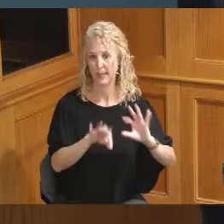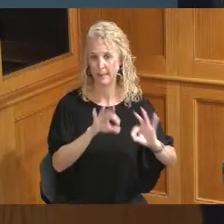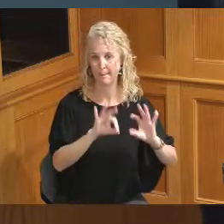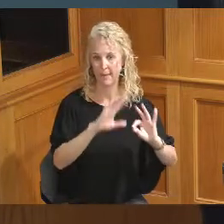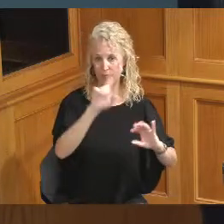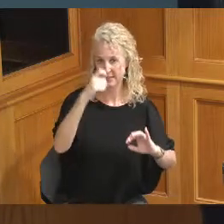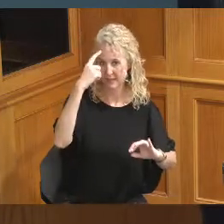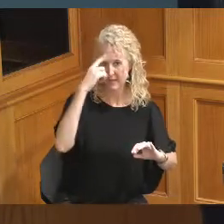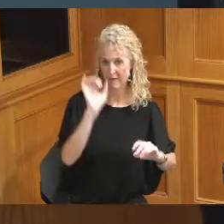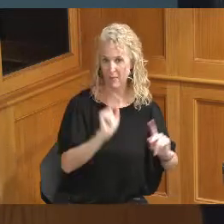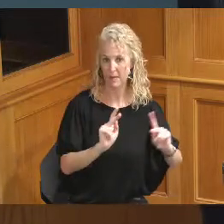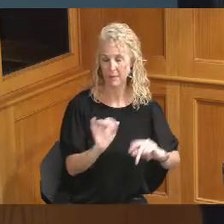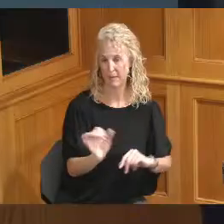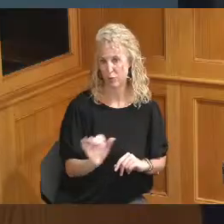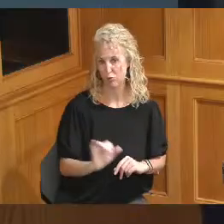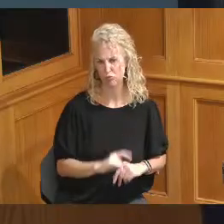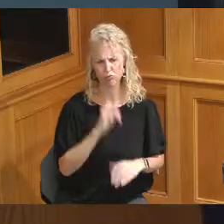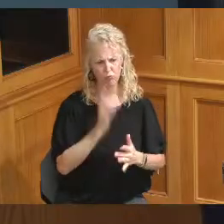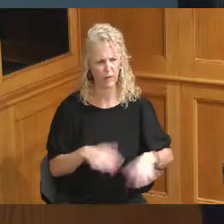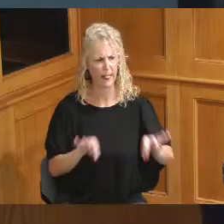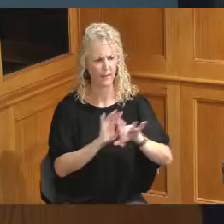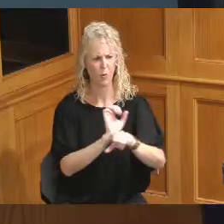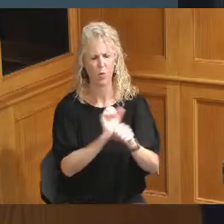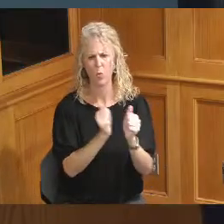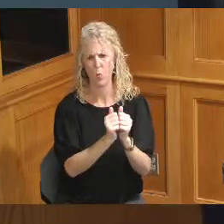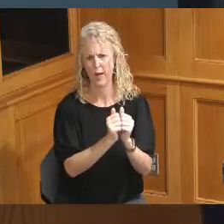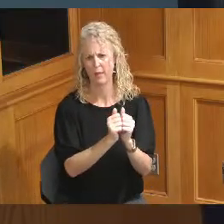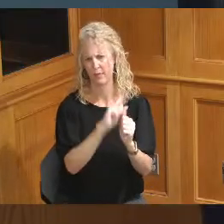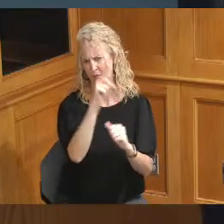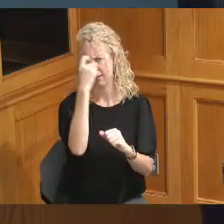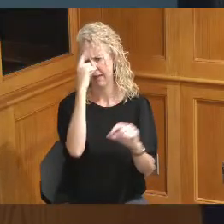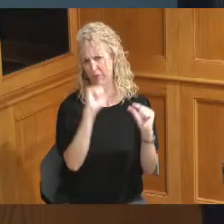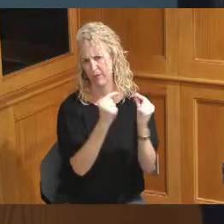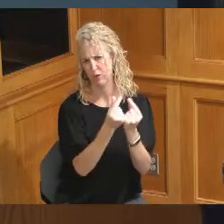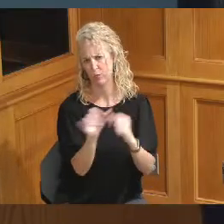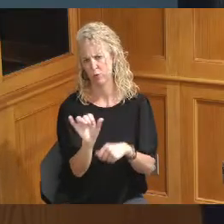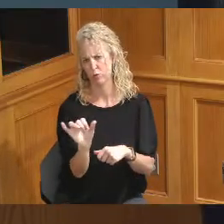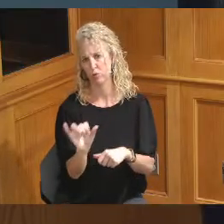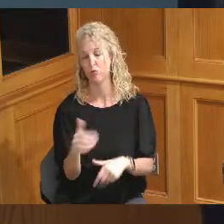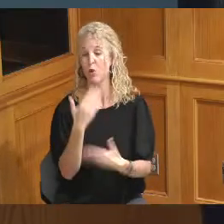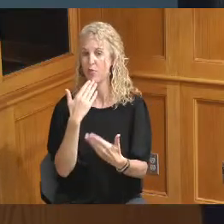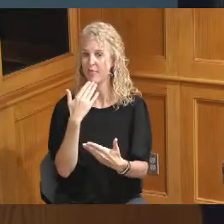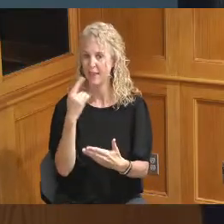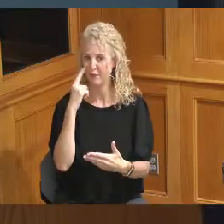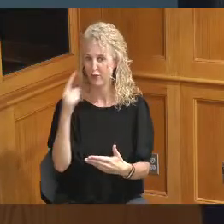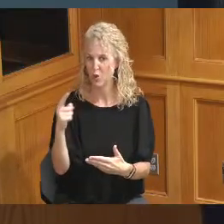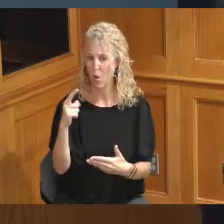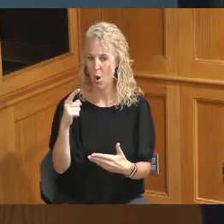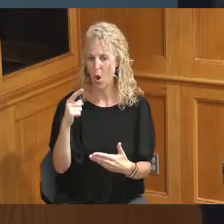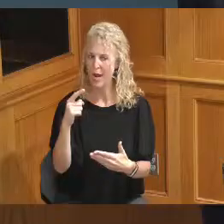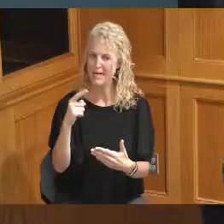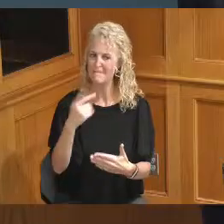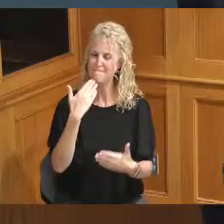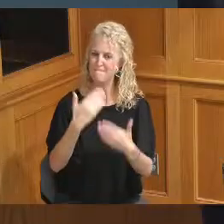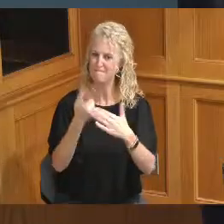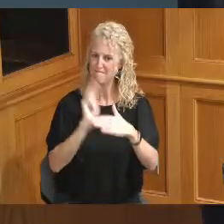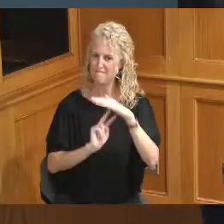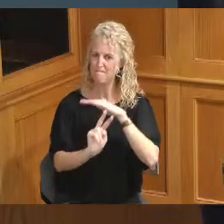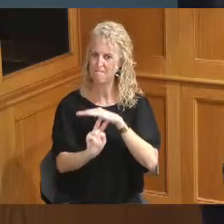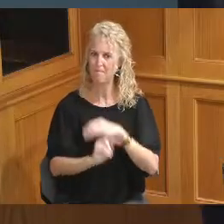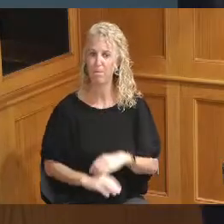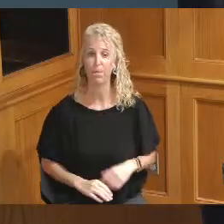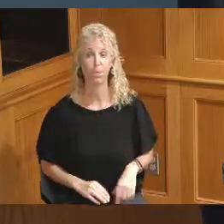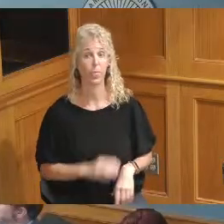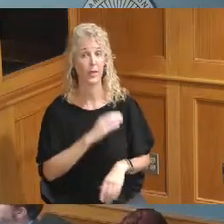stay connected to all the major organizations in the county. So thank you for your foresight on that. So really appreciate the update. Commissioner